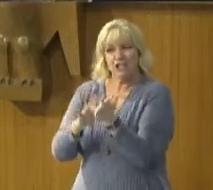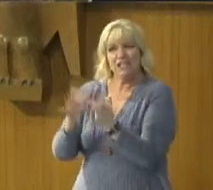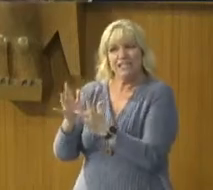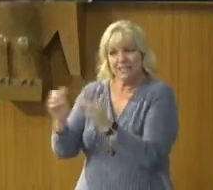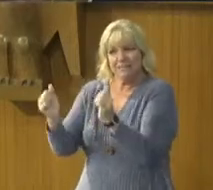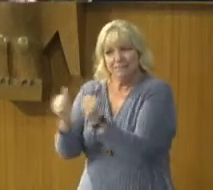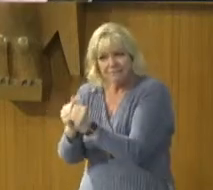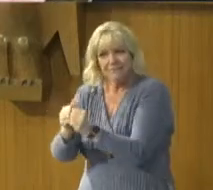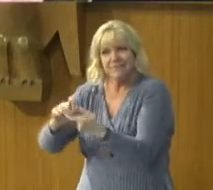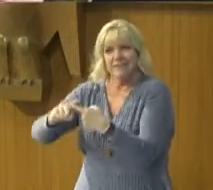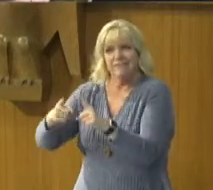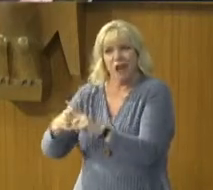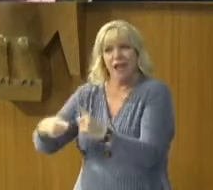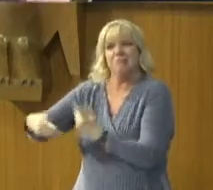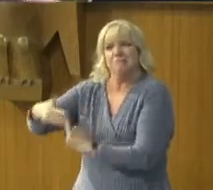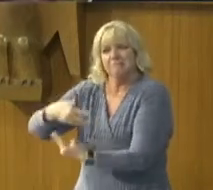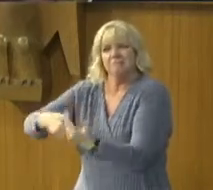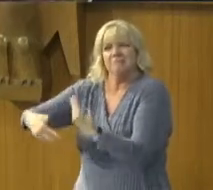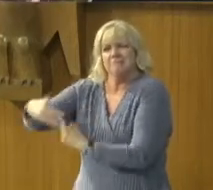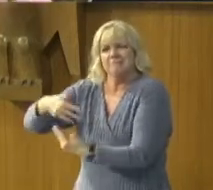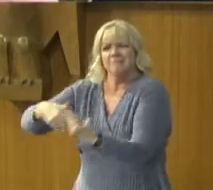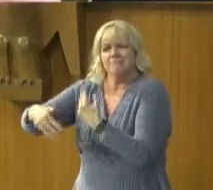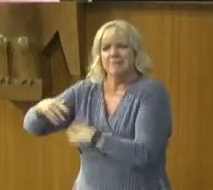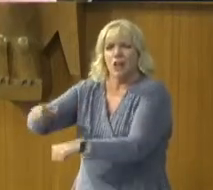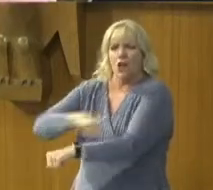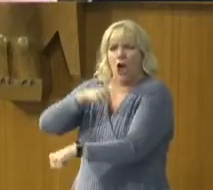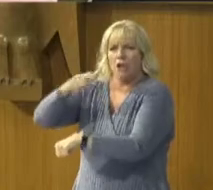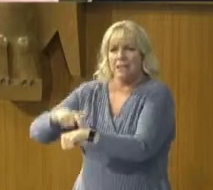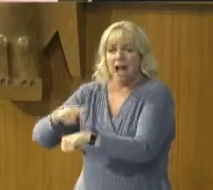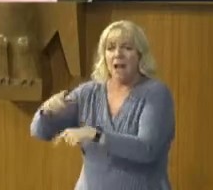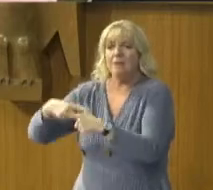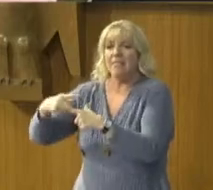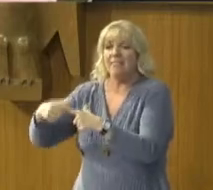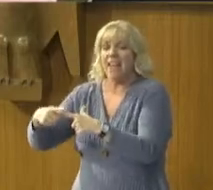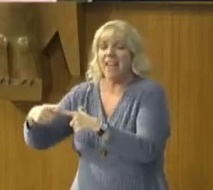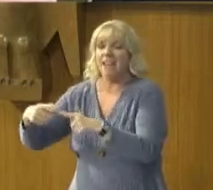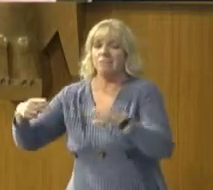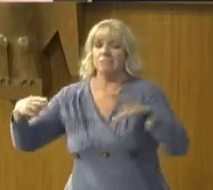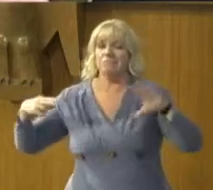long time. And then he went away into a tomb because,